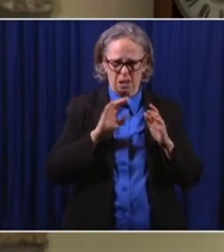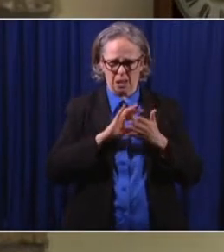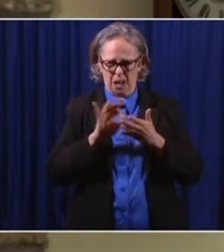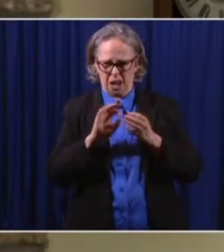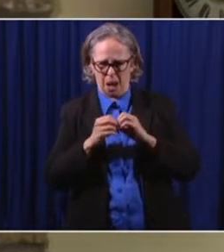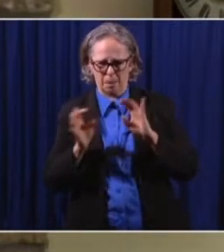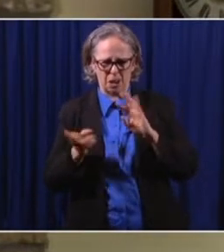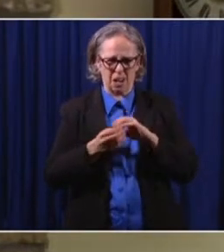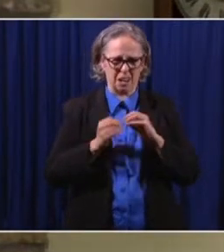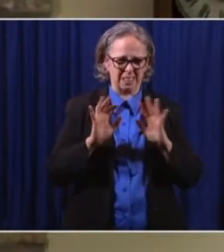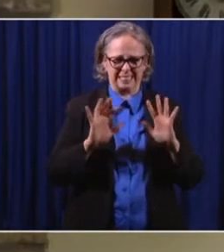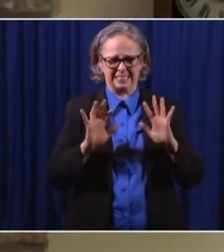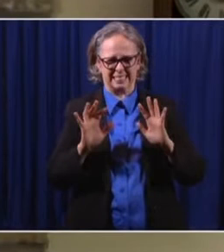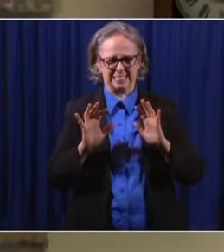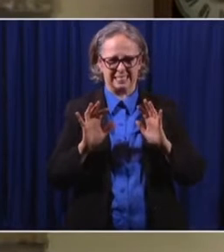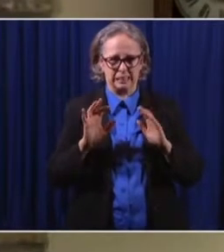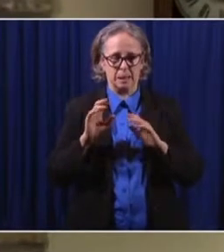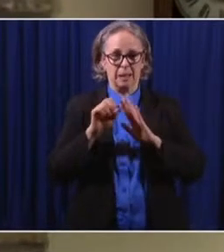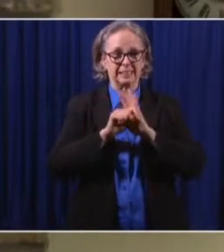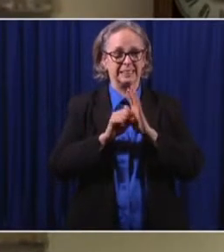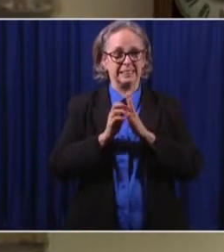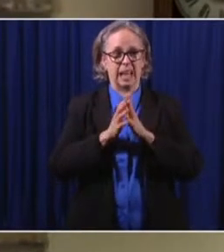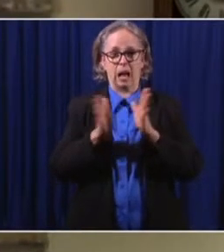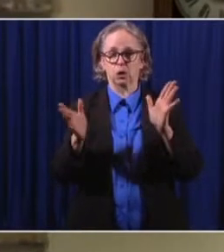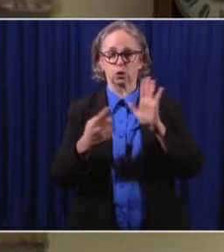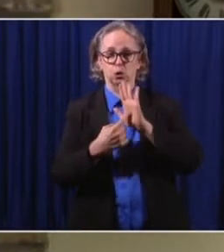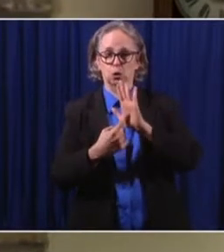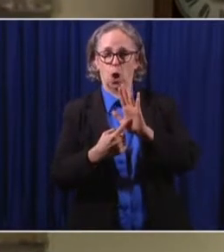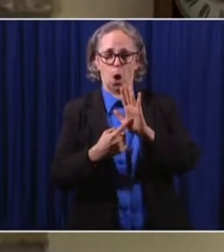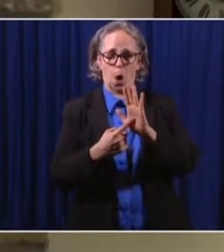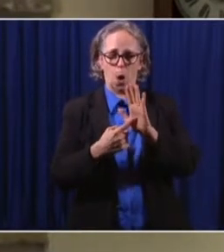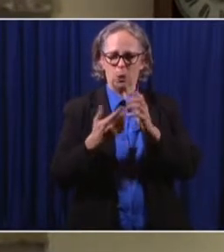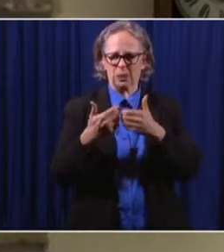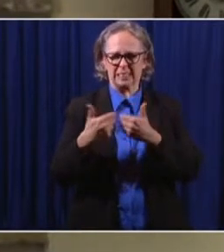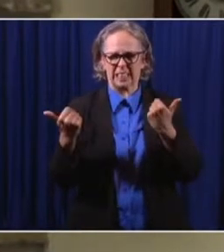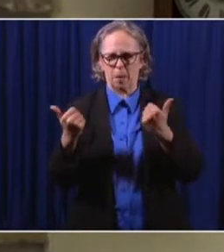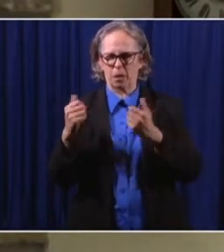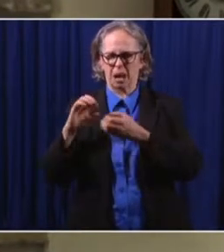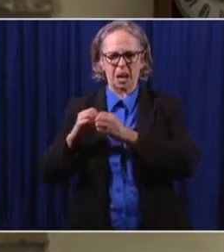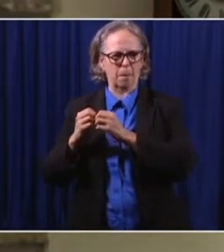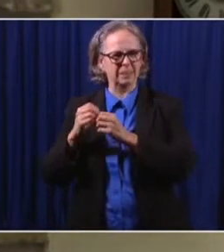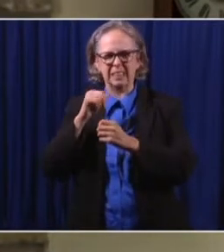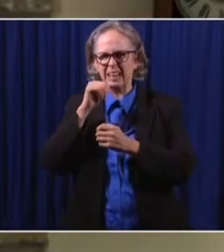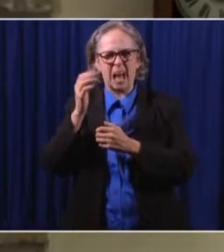separate them would indicate they're not part of the community, and I think that would be a mistake because they are part of the community.